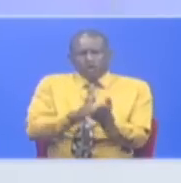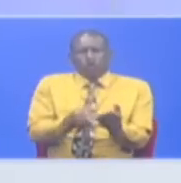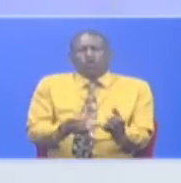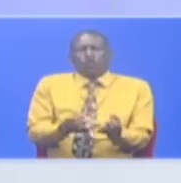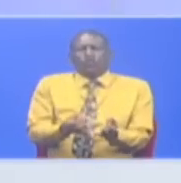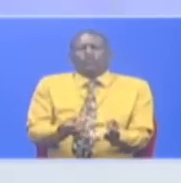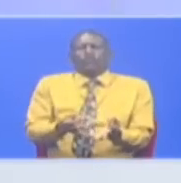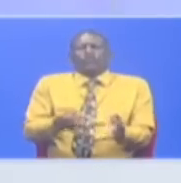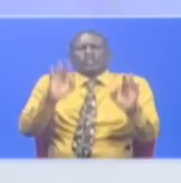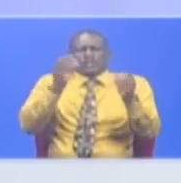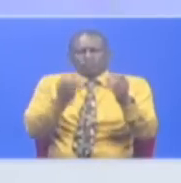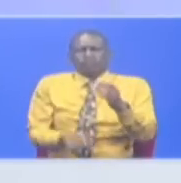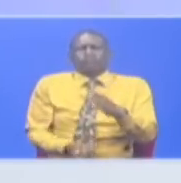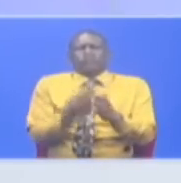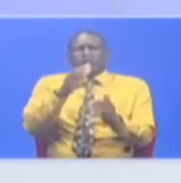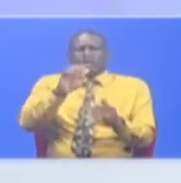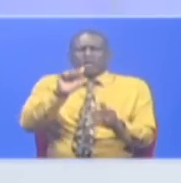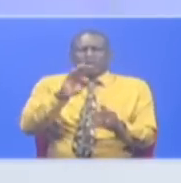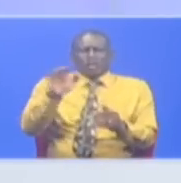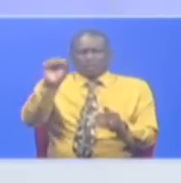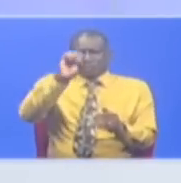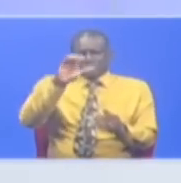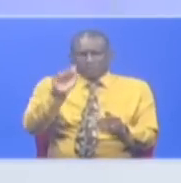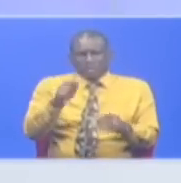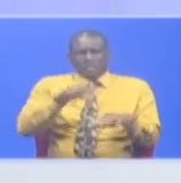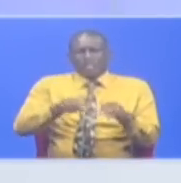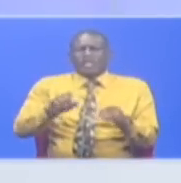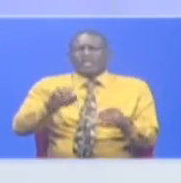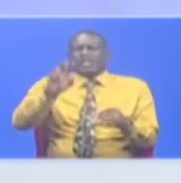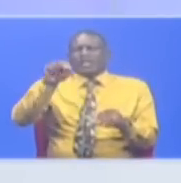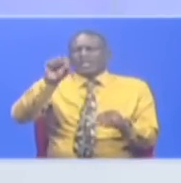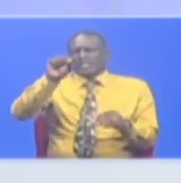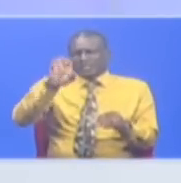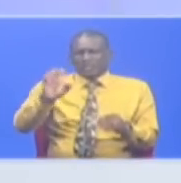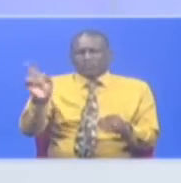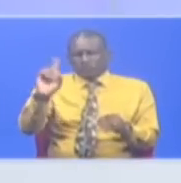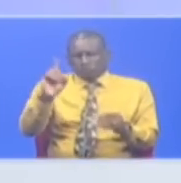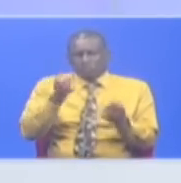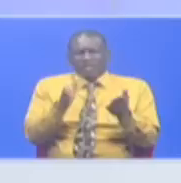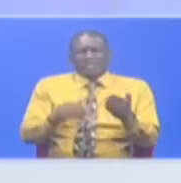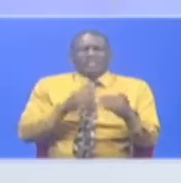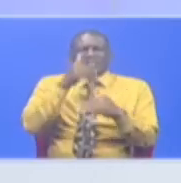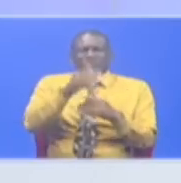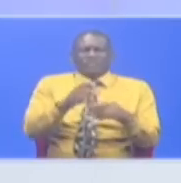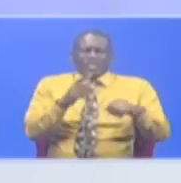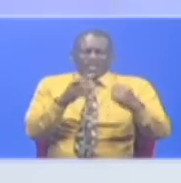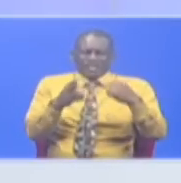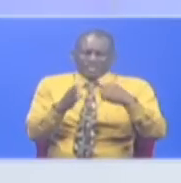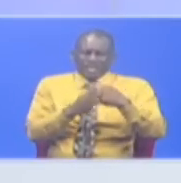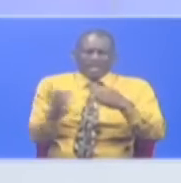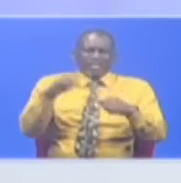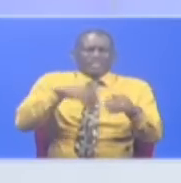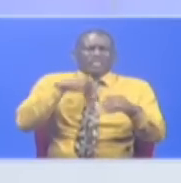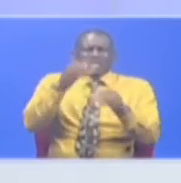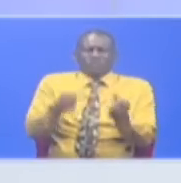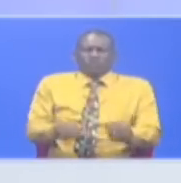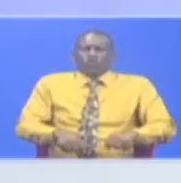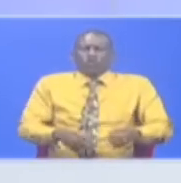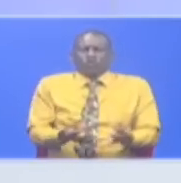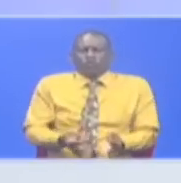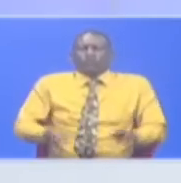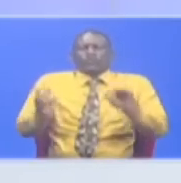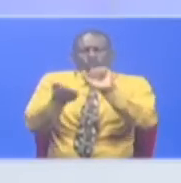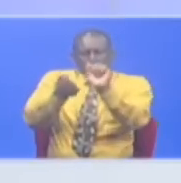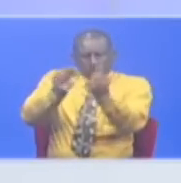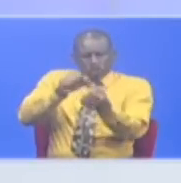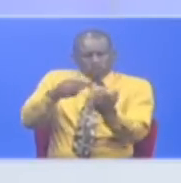the Absa ticker at the Nairobi Securities Exchange. This comes just 9 days after the official change in brand